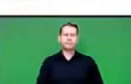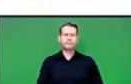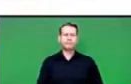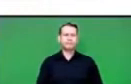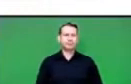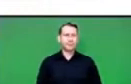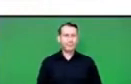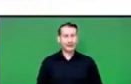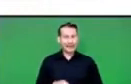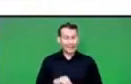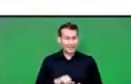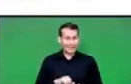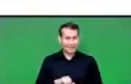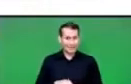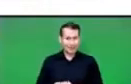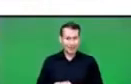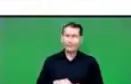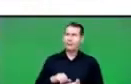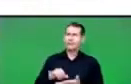Using that capacity